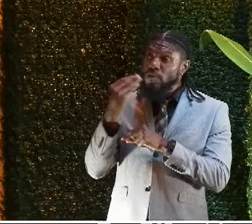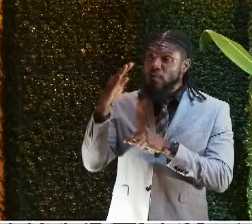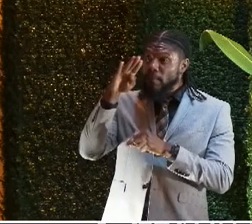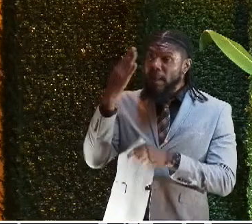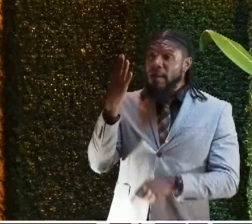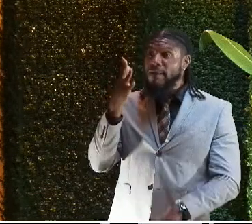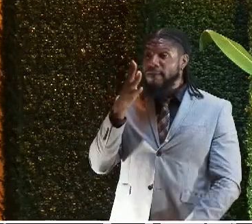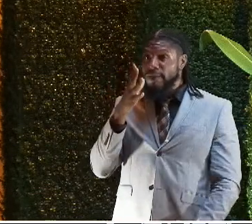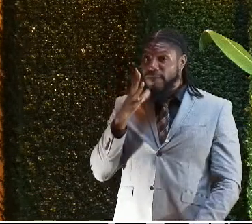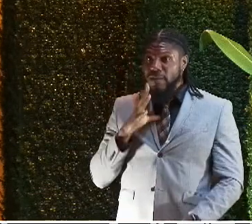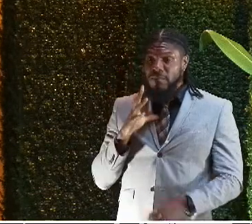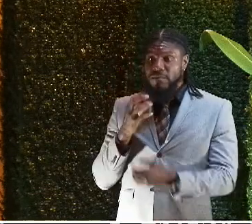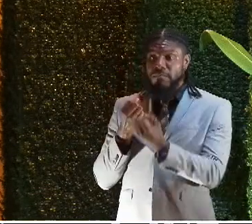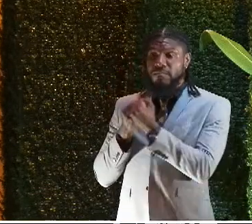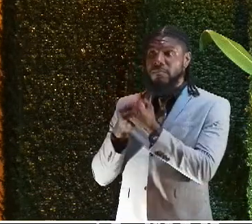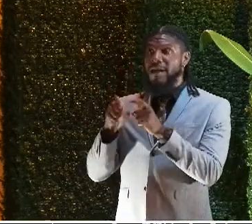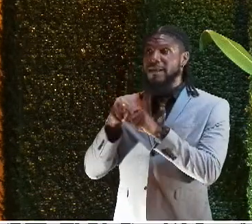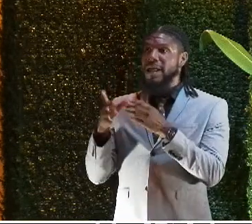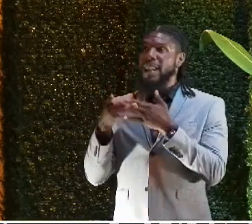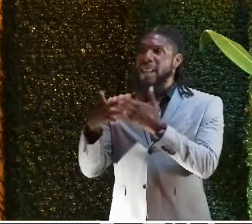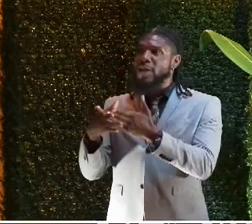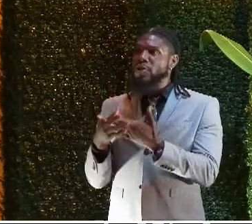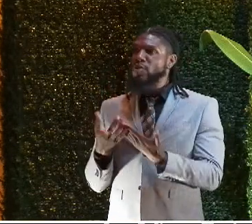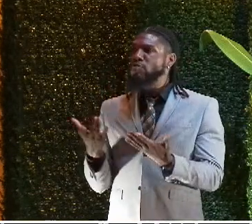leader, kick your feet up.